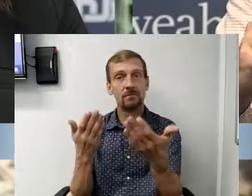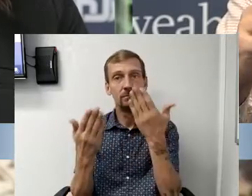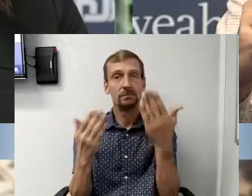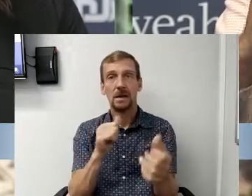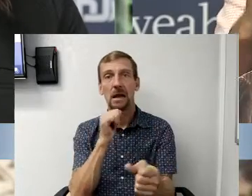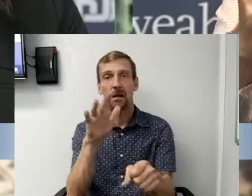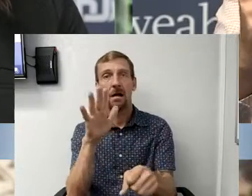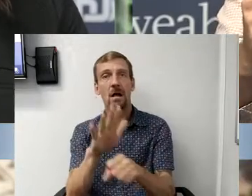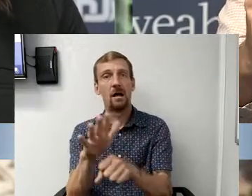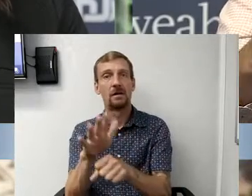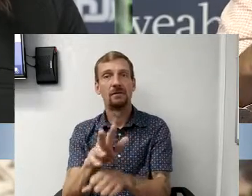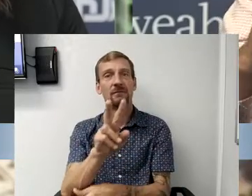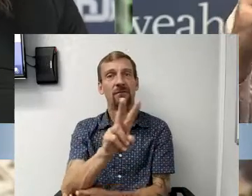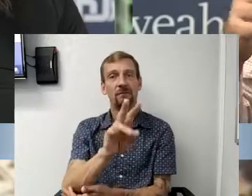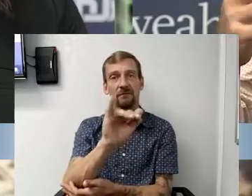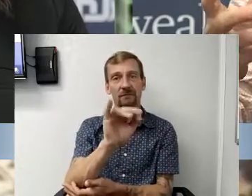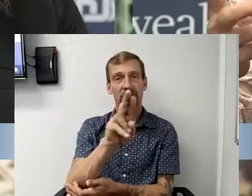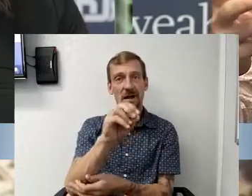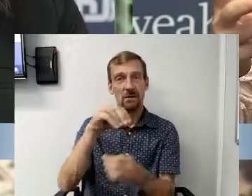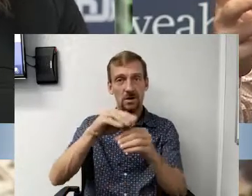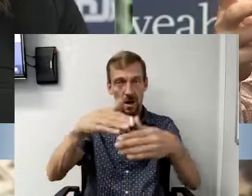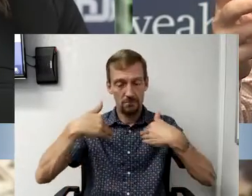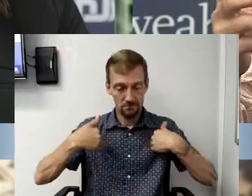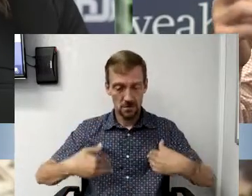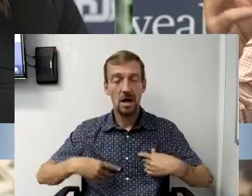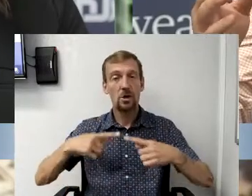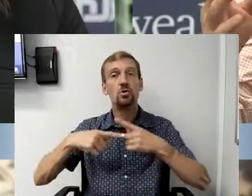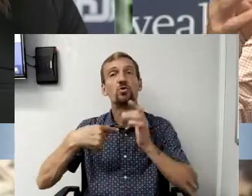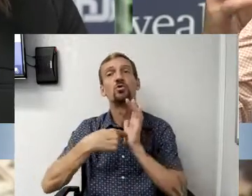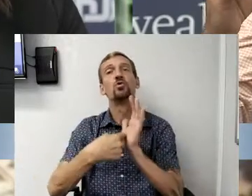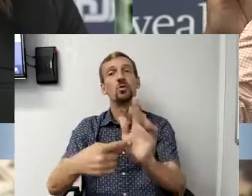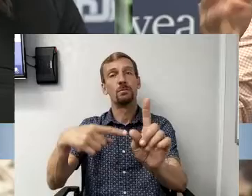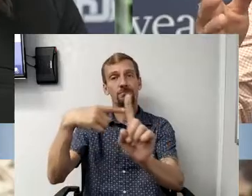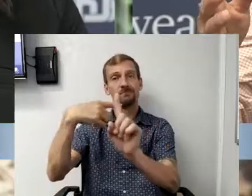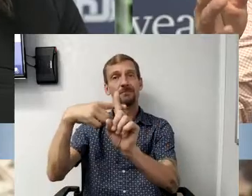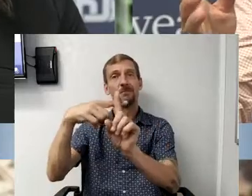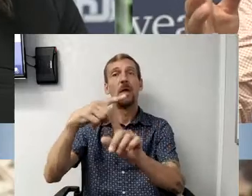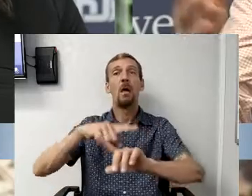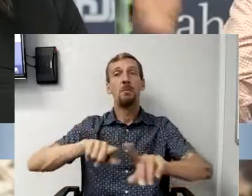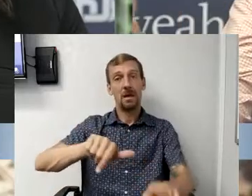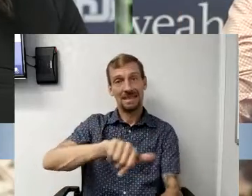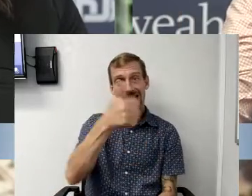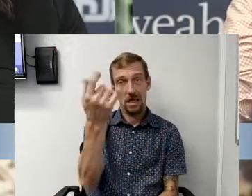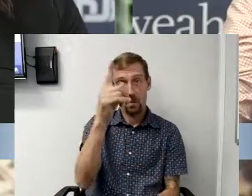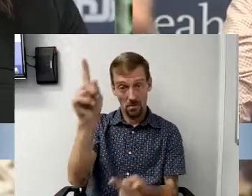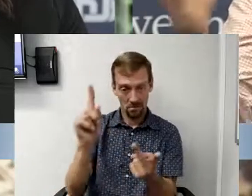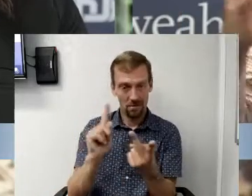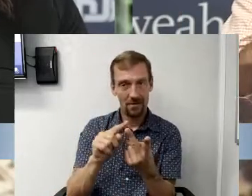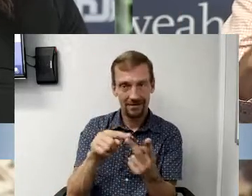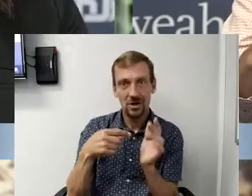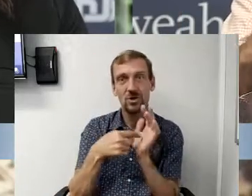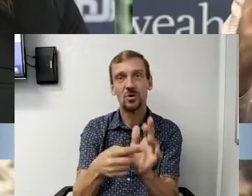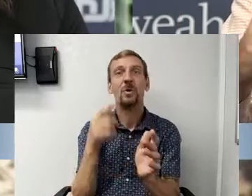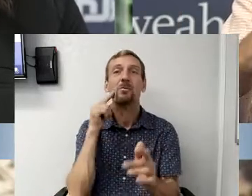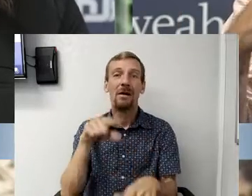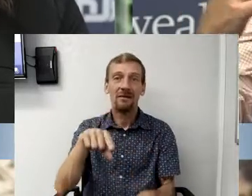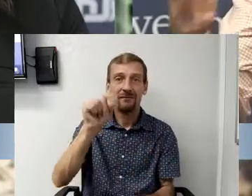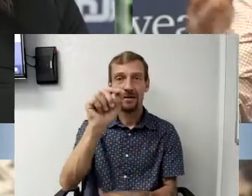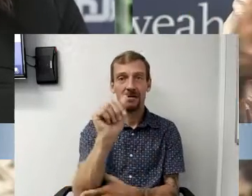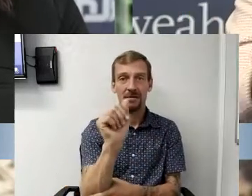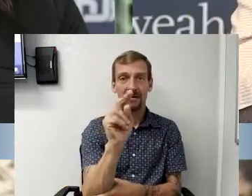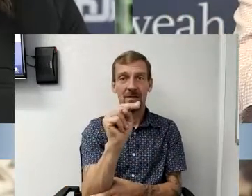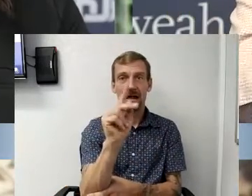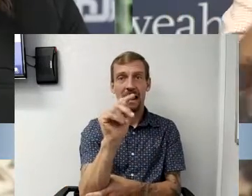enough virus to show that it's positive. The other immunoglobulin test looks for antibodies. So that's if you had the virus